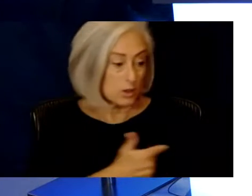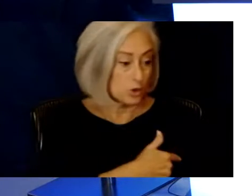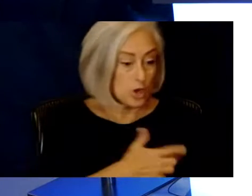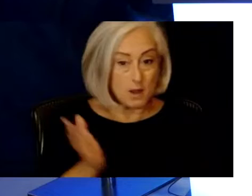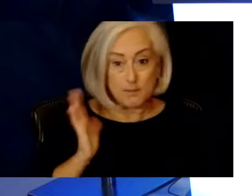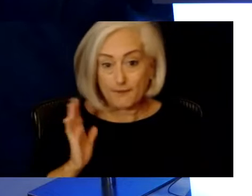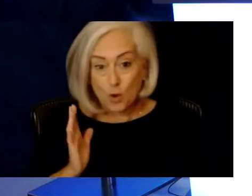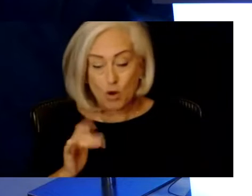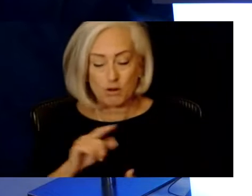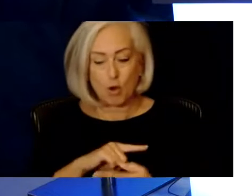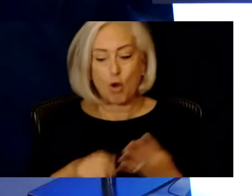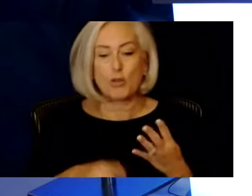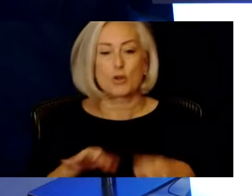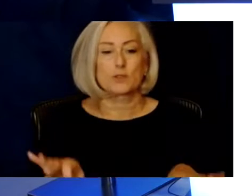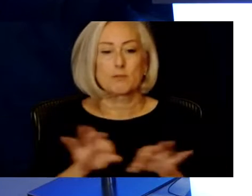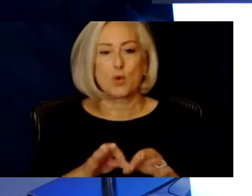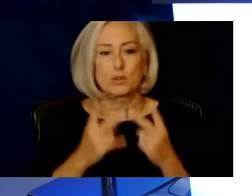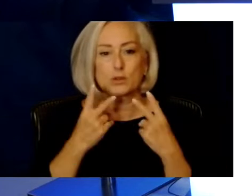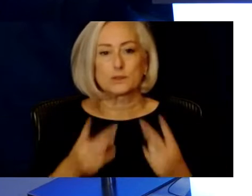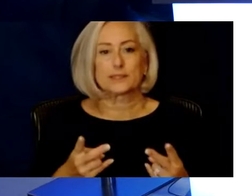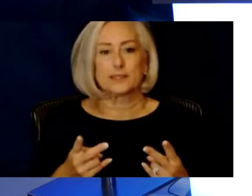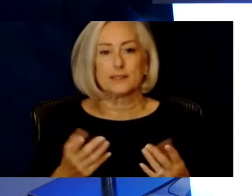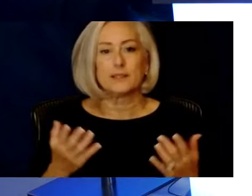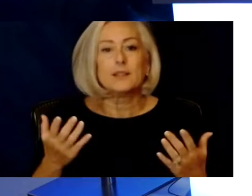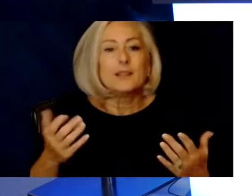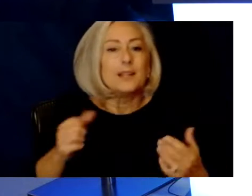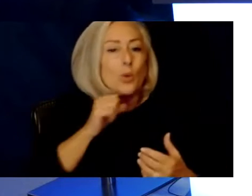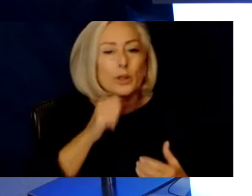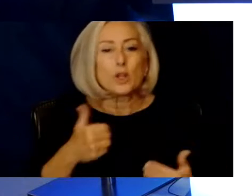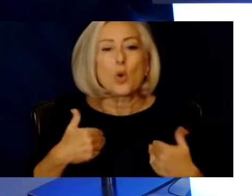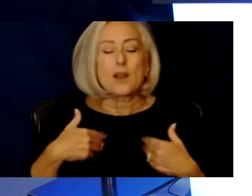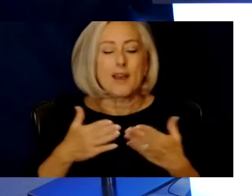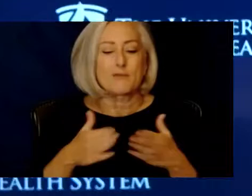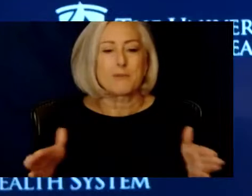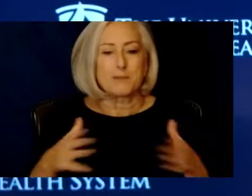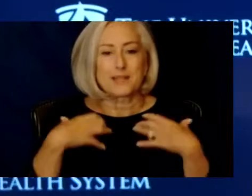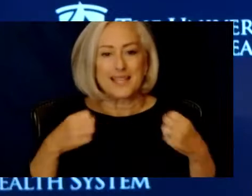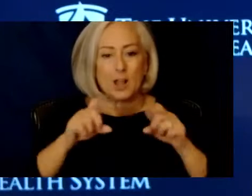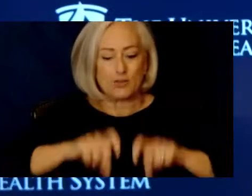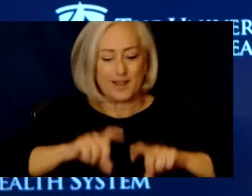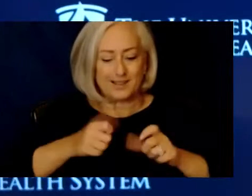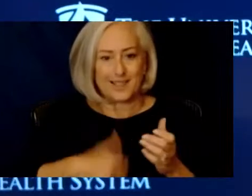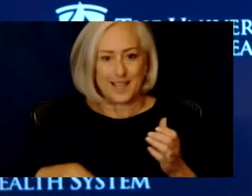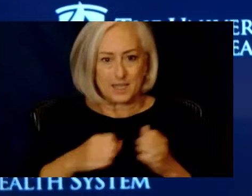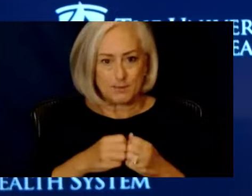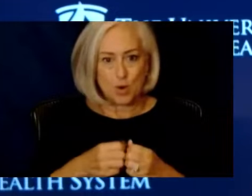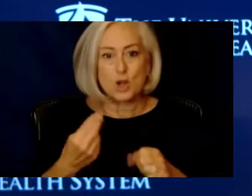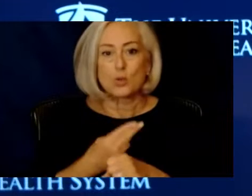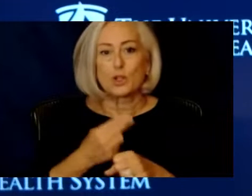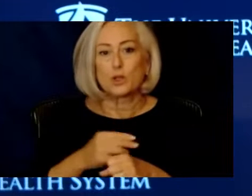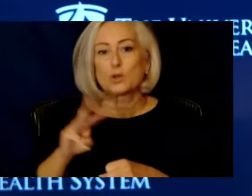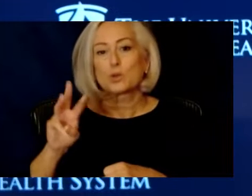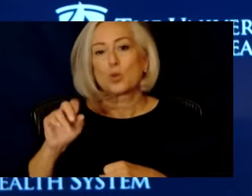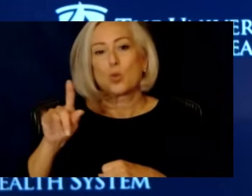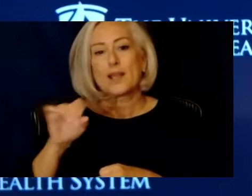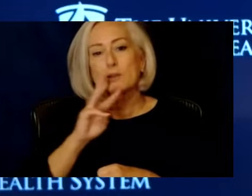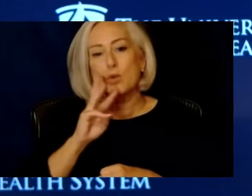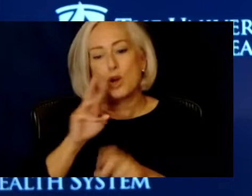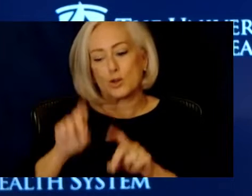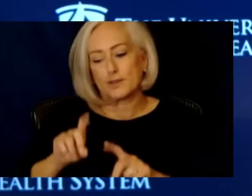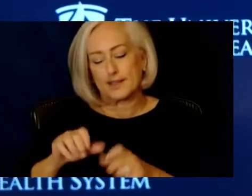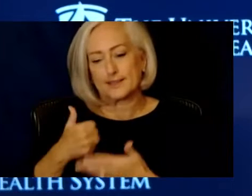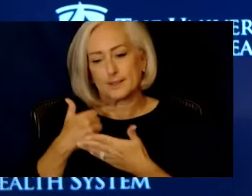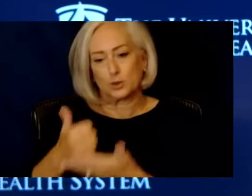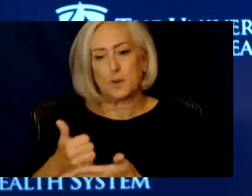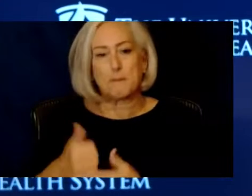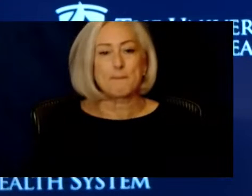tool because we don't have public health testing like we did. We use the wastewater testing to really help us. According to COVID Act